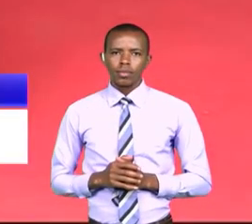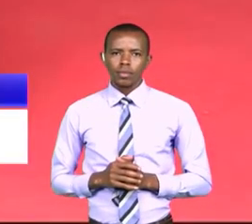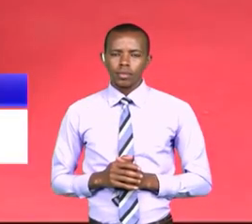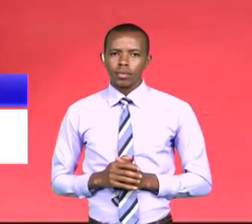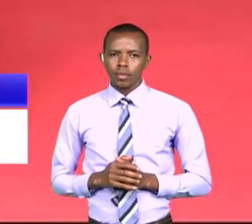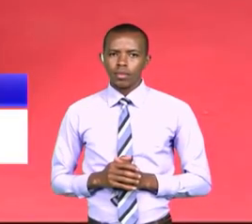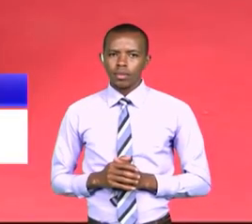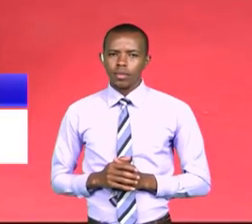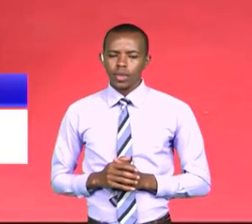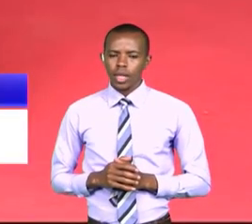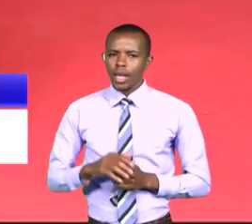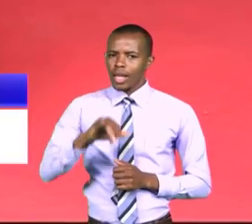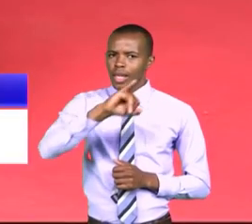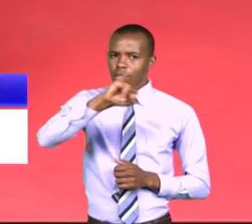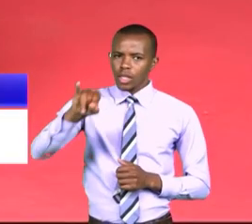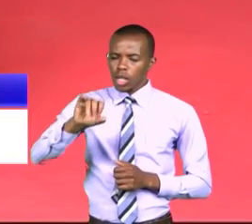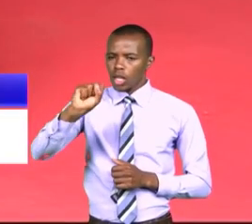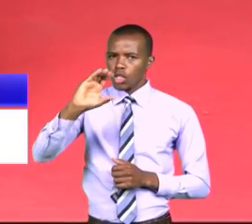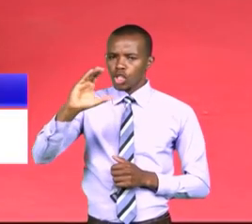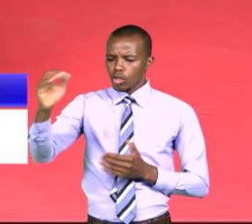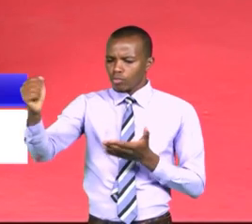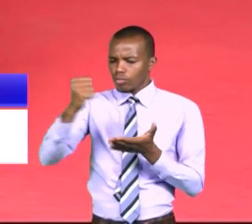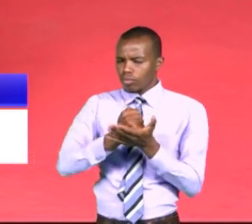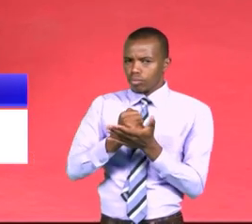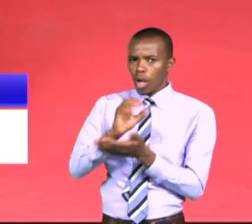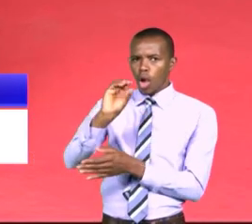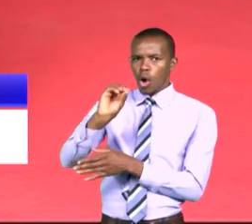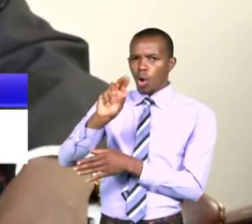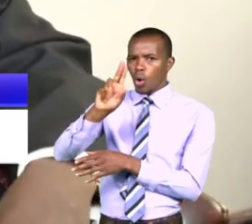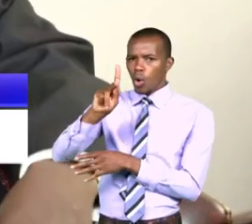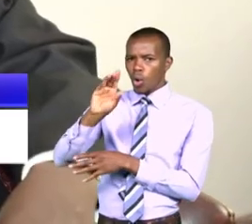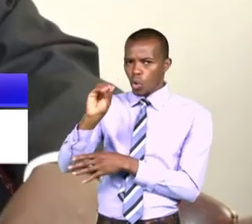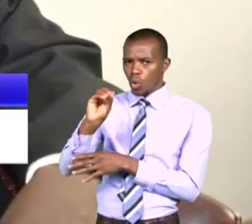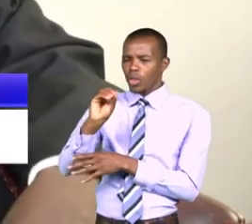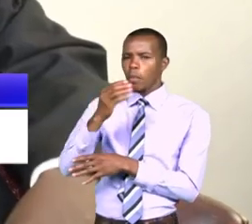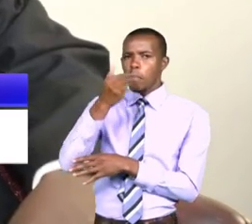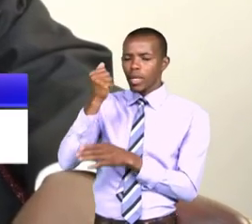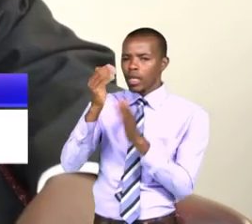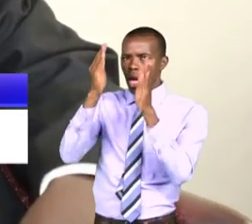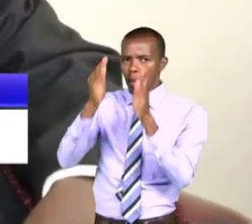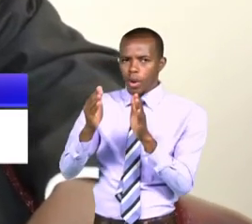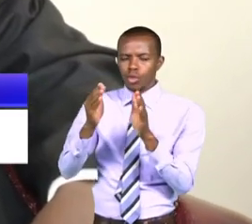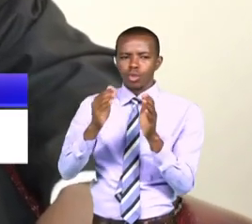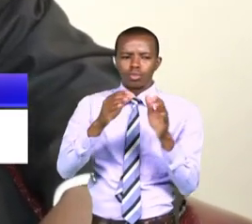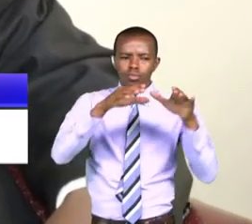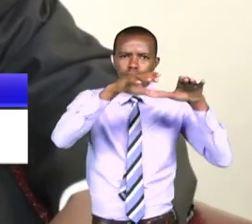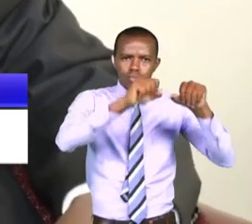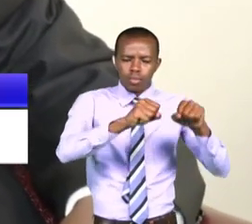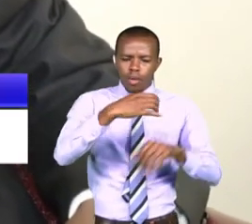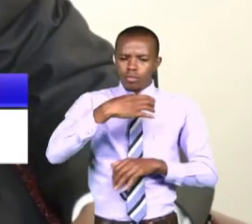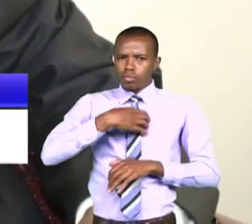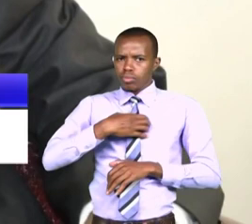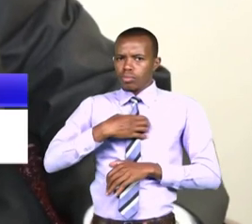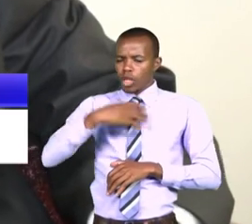The Judicial Service Commission has nominated William Ouko Okello as the suitable person to replace retired Judge Jackton